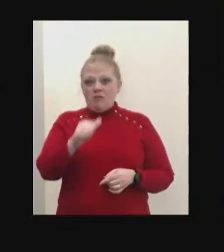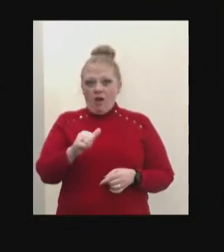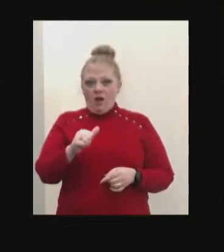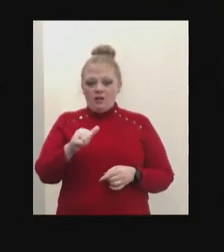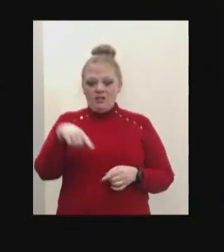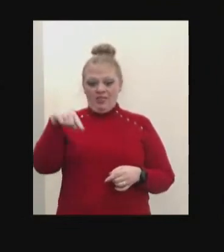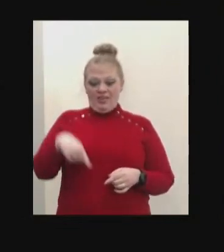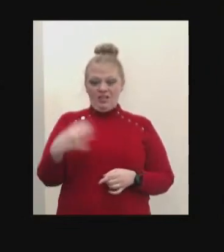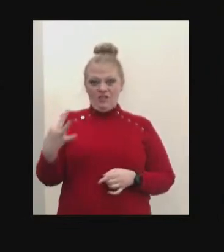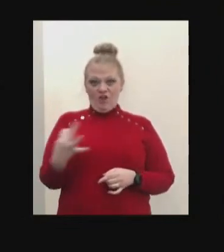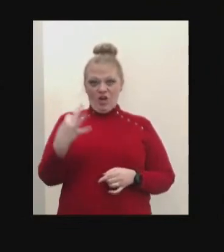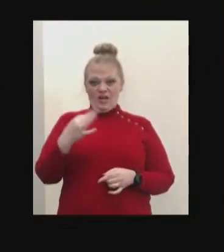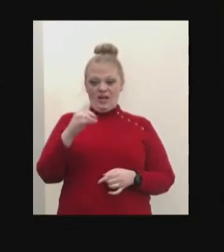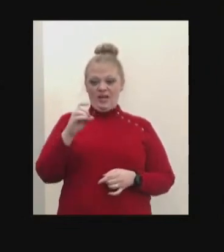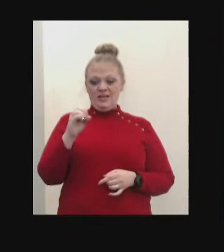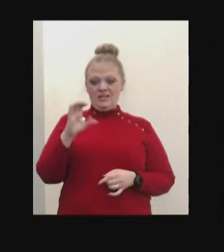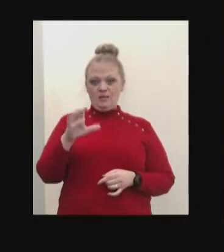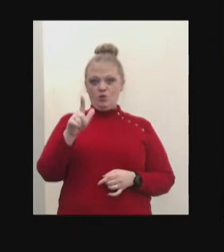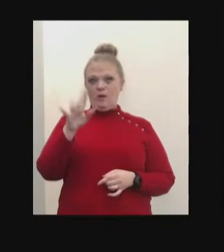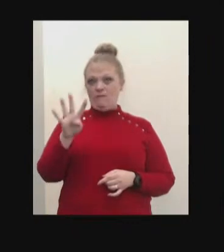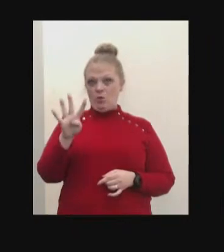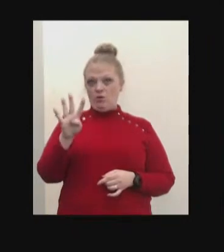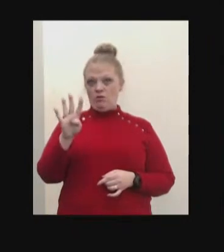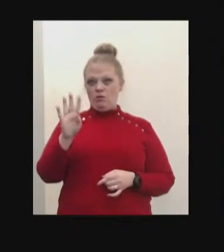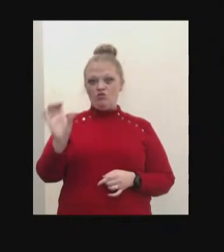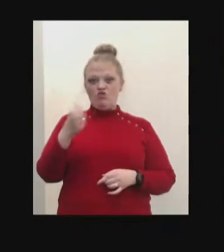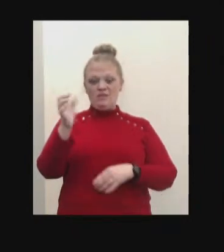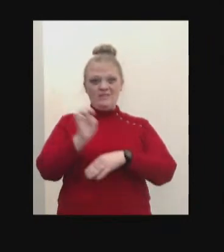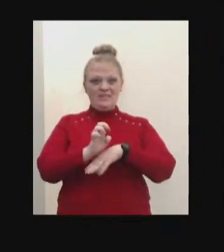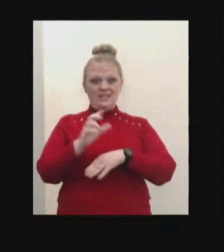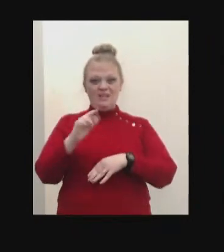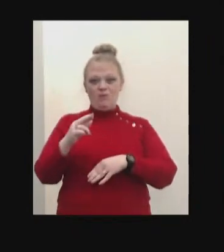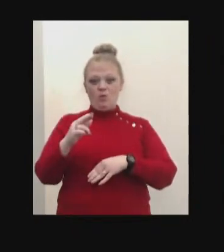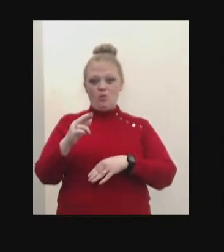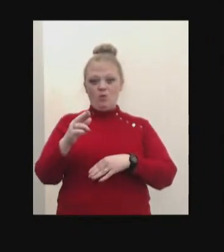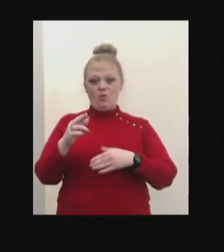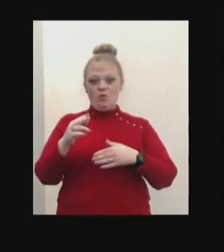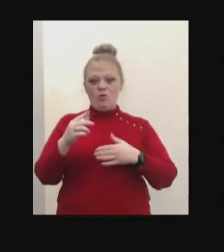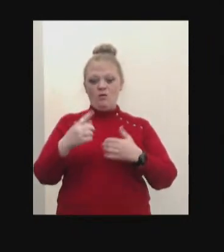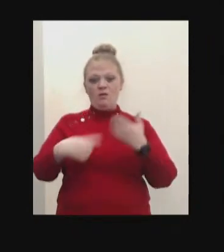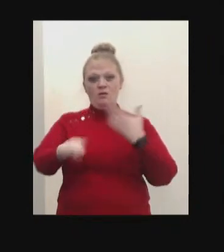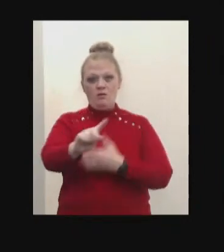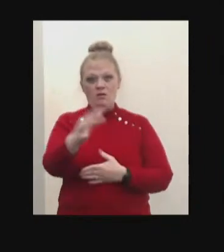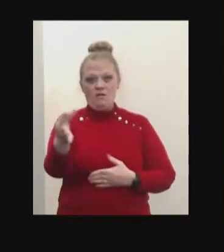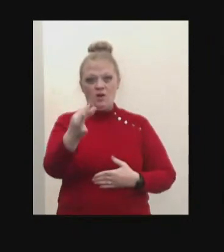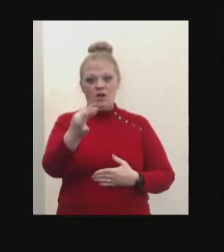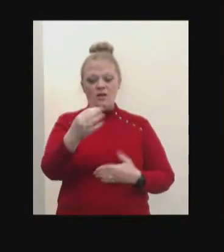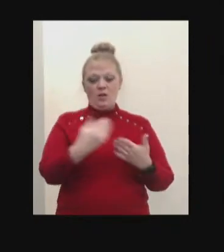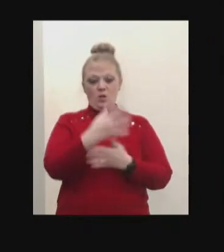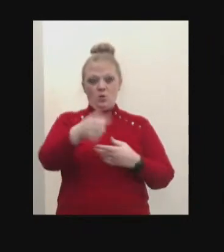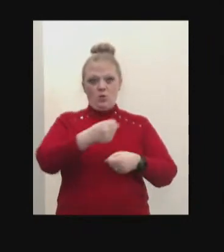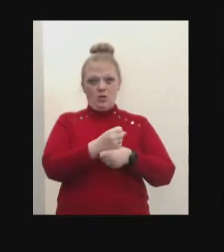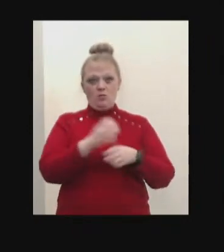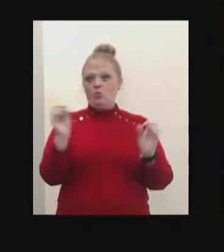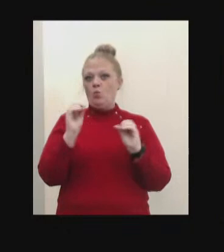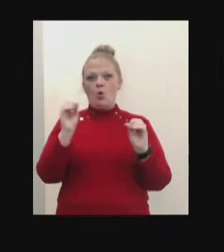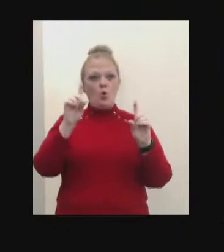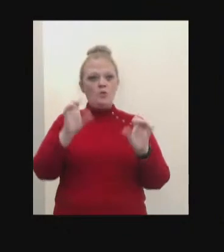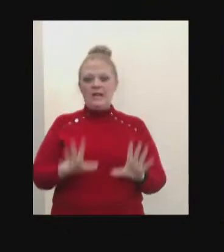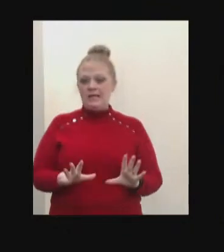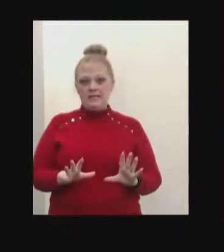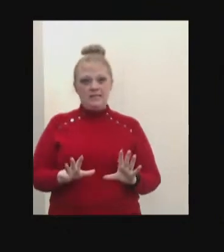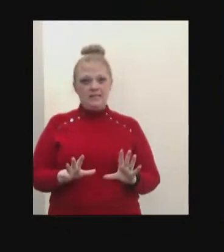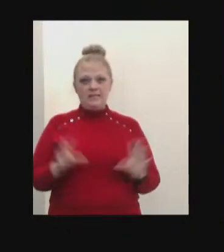Friday, December 24th, Christmas Eve, or the following Friday, which is New Year's Eve. We will not be doing testing and having